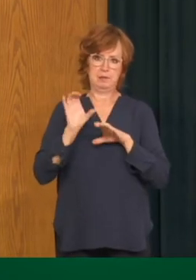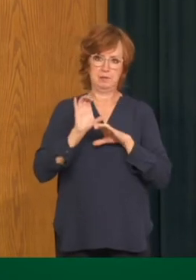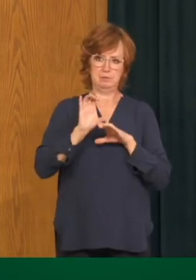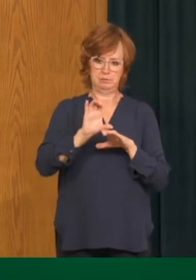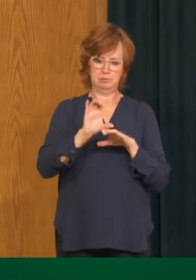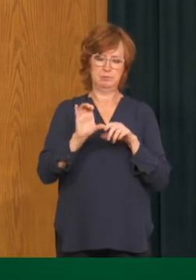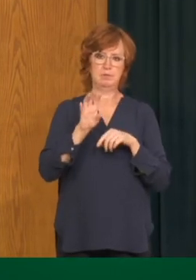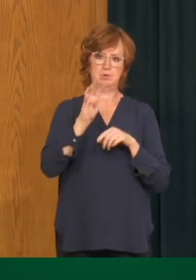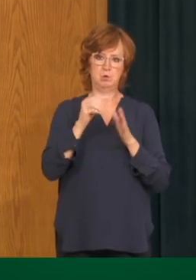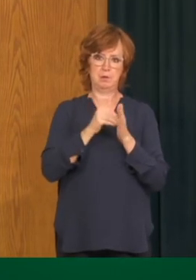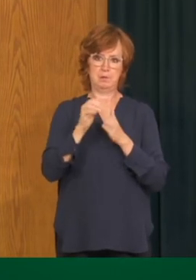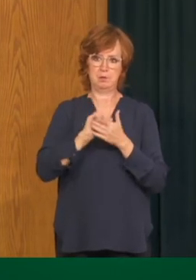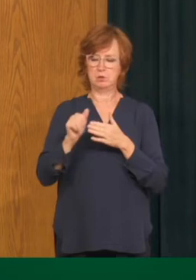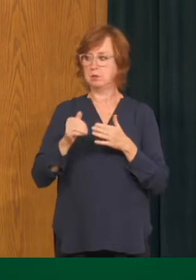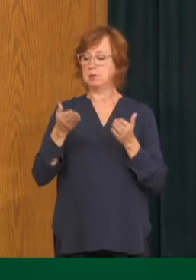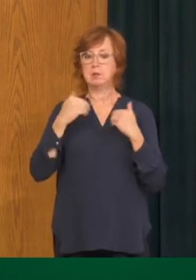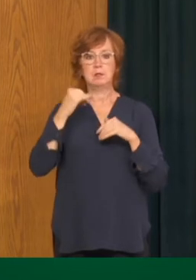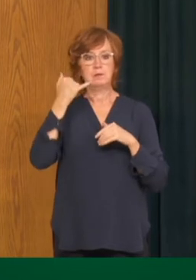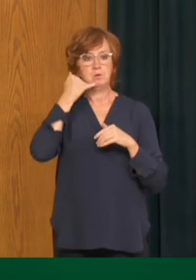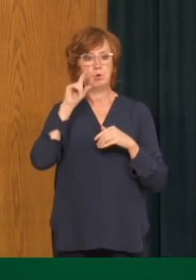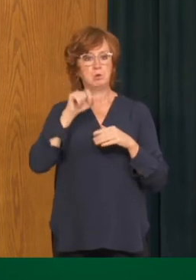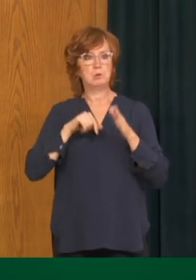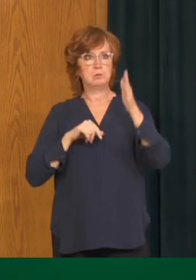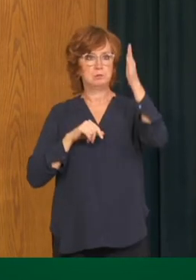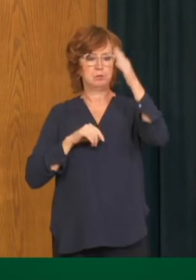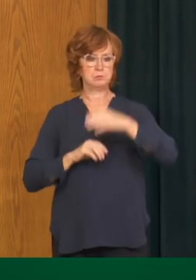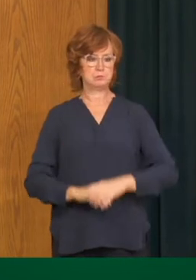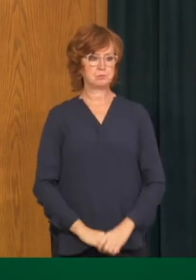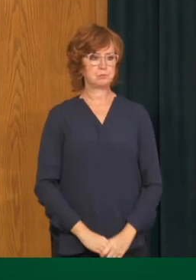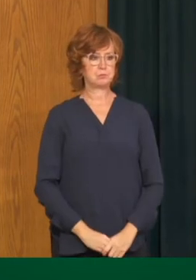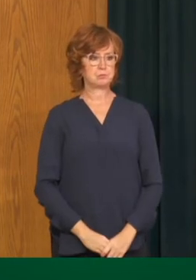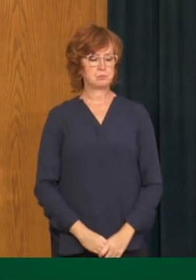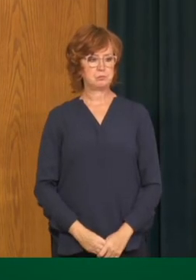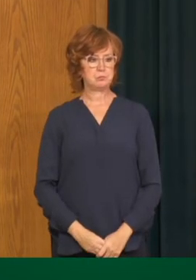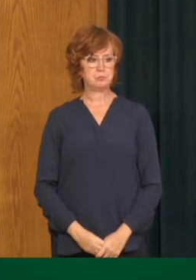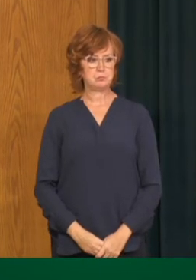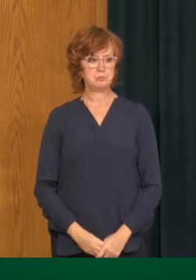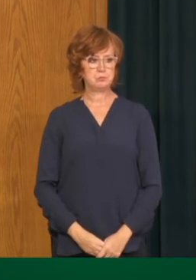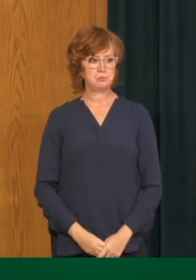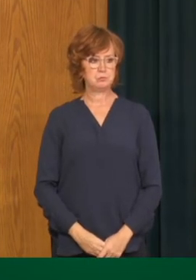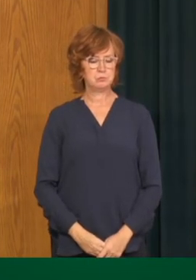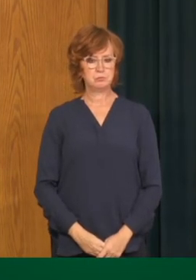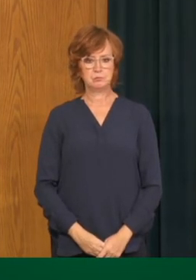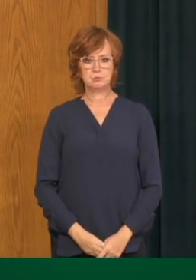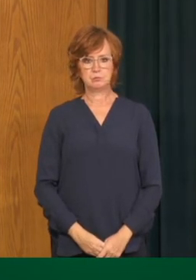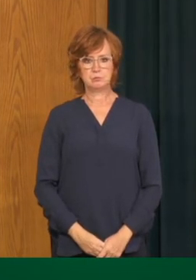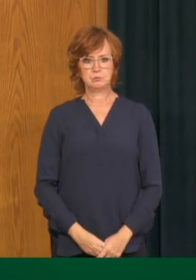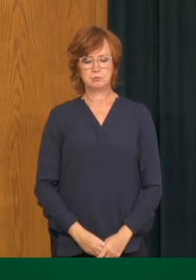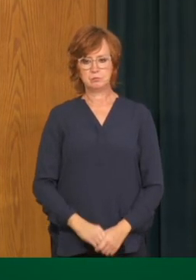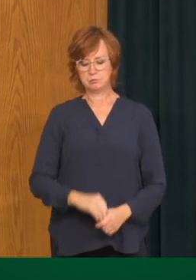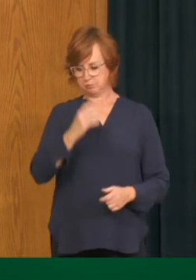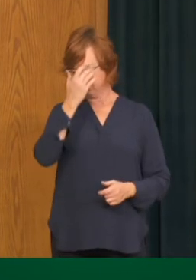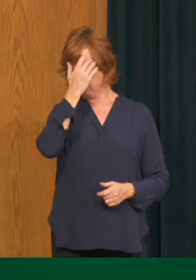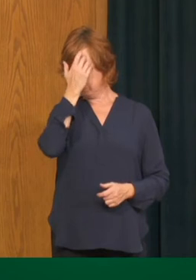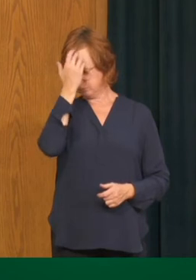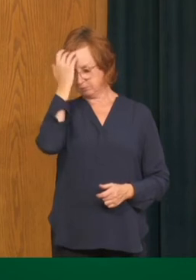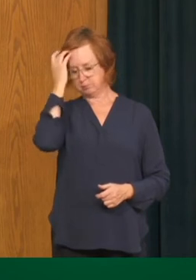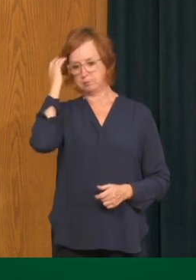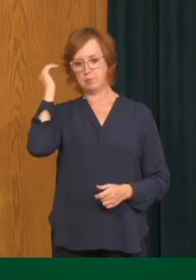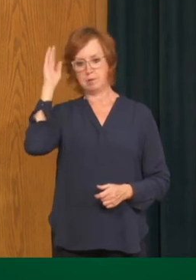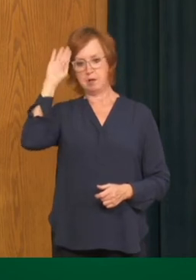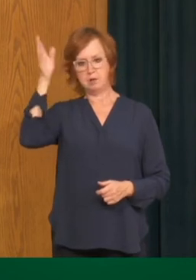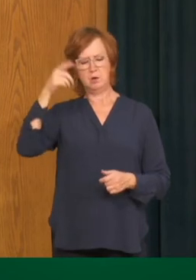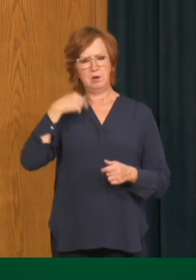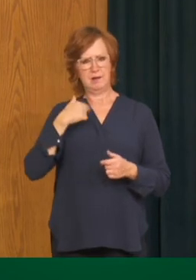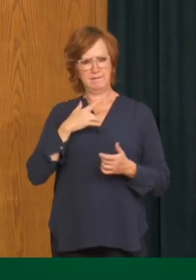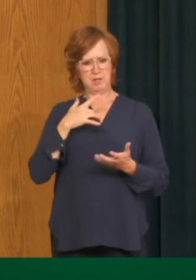from the phone line. We have Anna McMillan with Global. Hey there. I'm just hearing some confusion